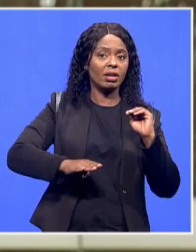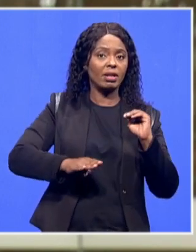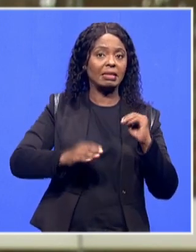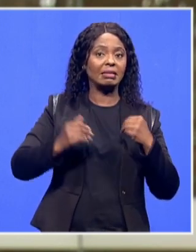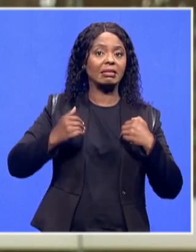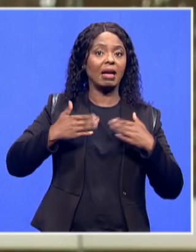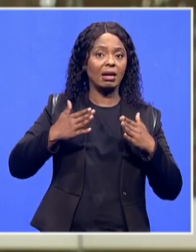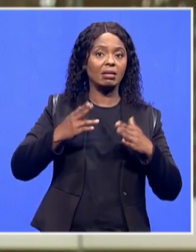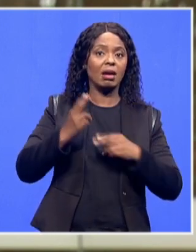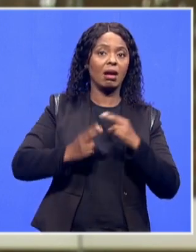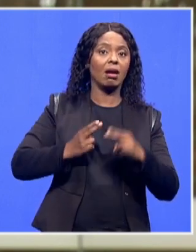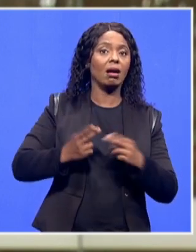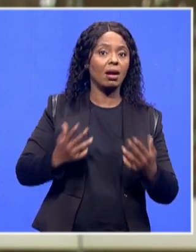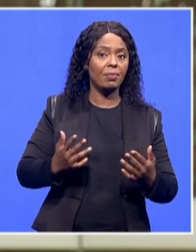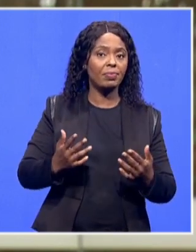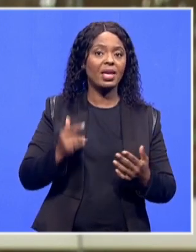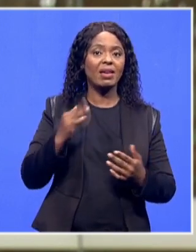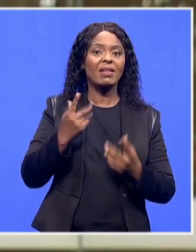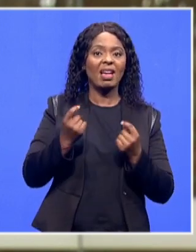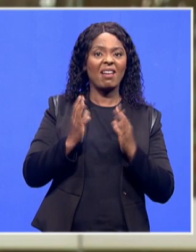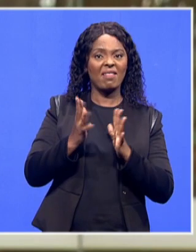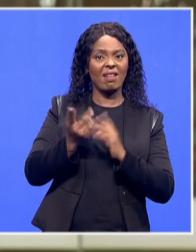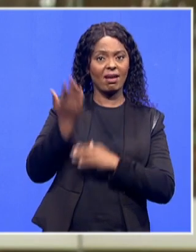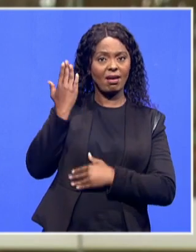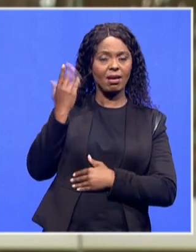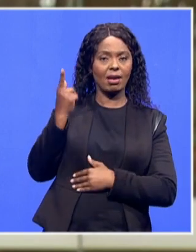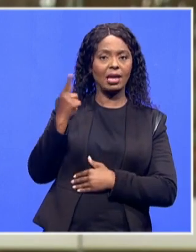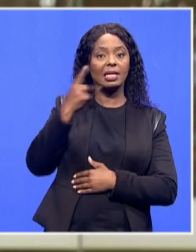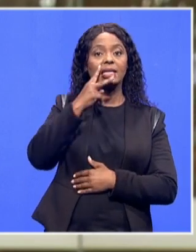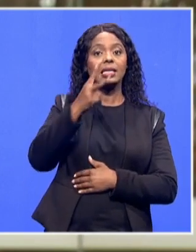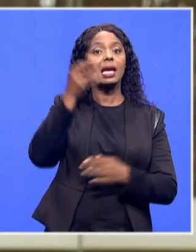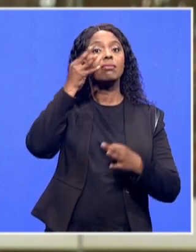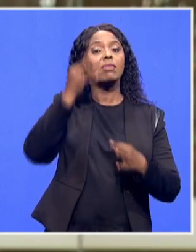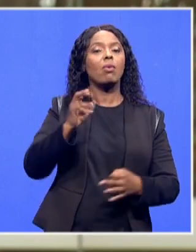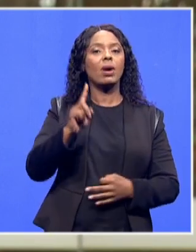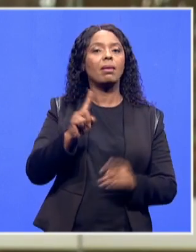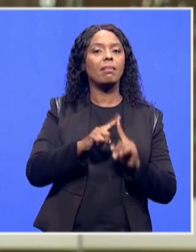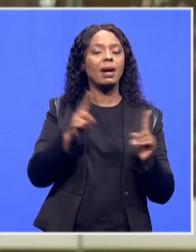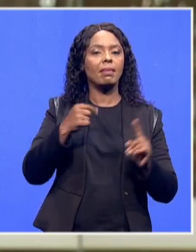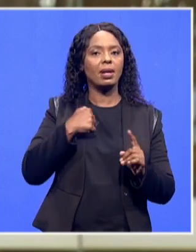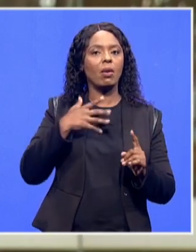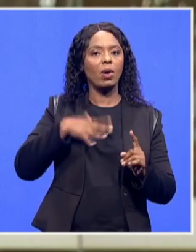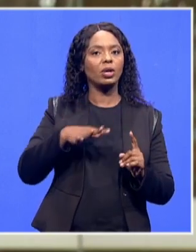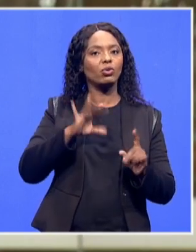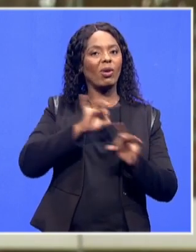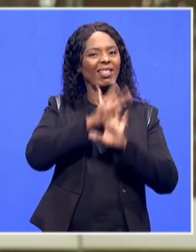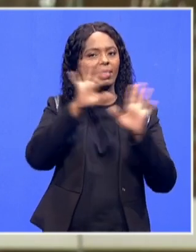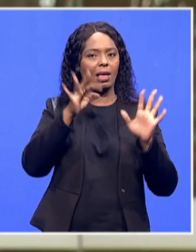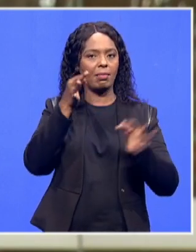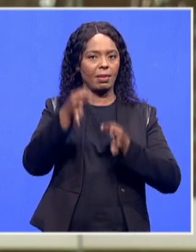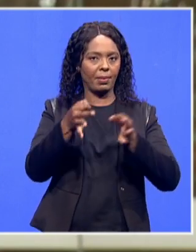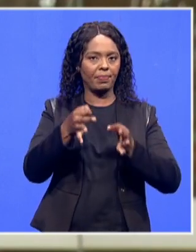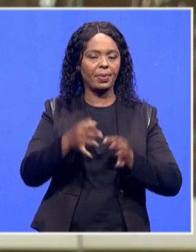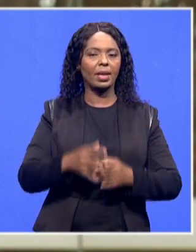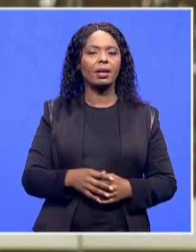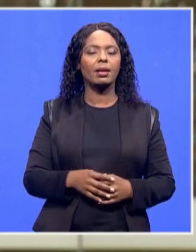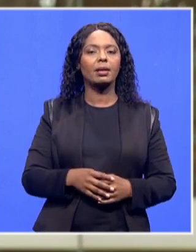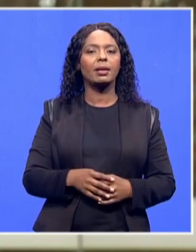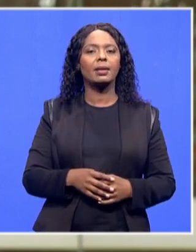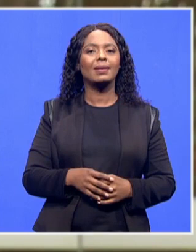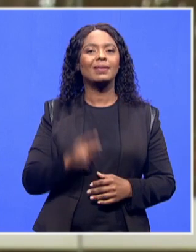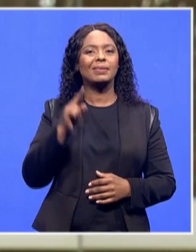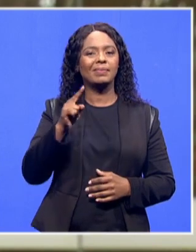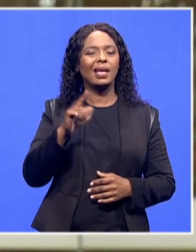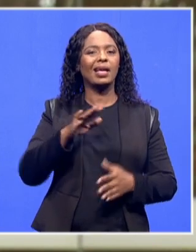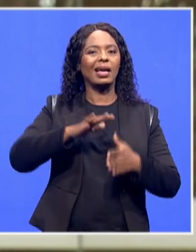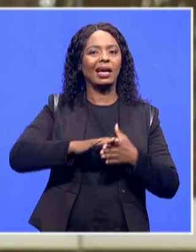should have done before? So we will see what will be decided then. But here's what I wanted to state clearly. The reason